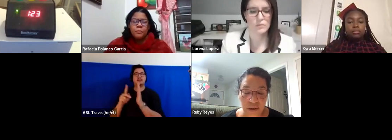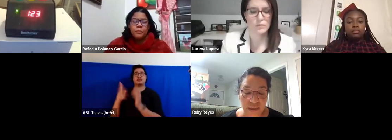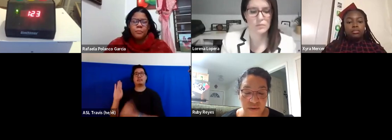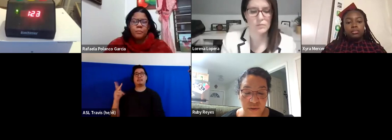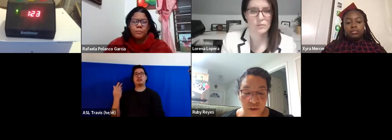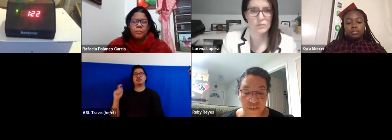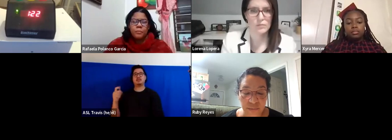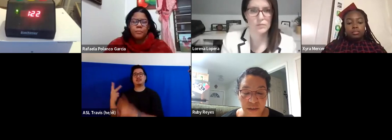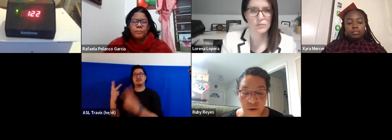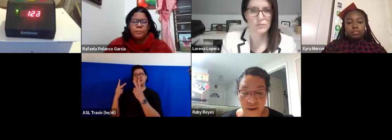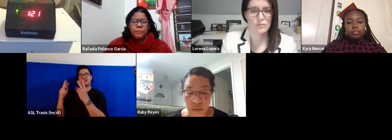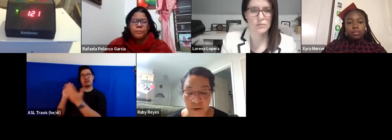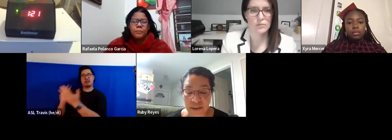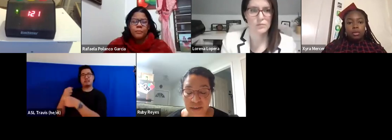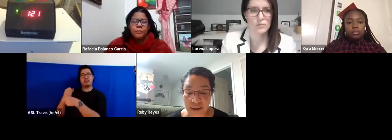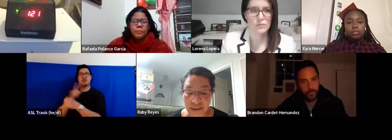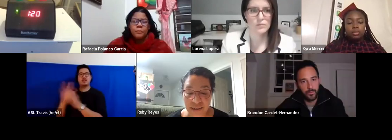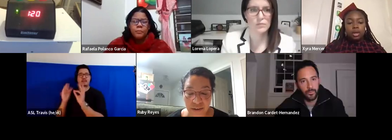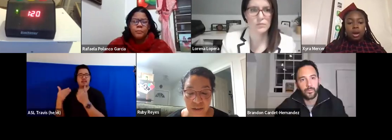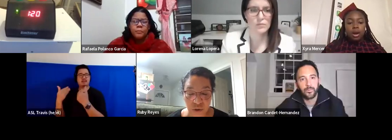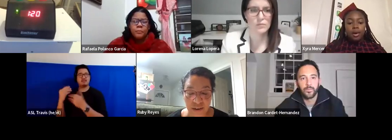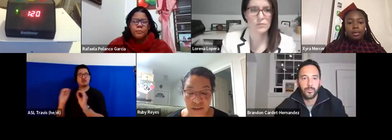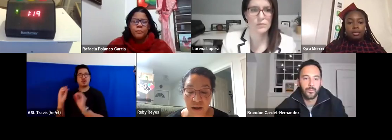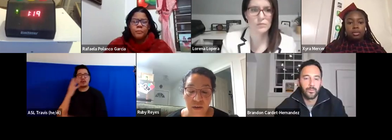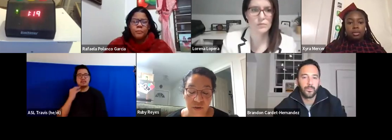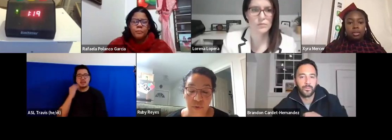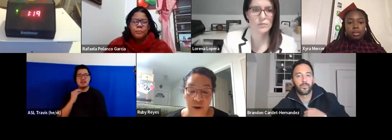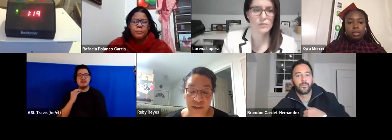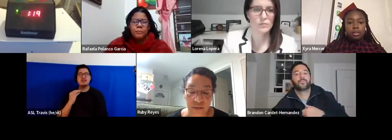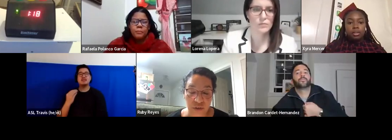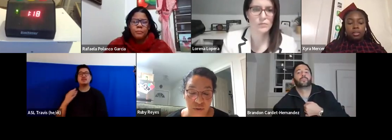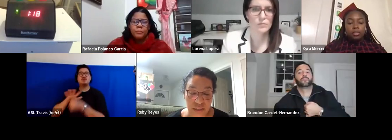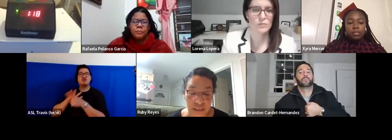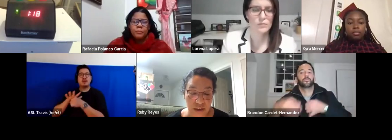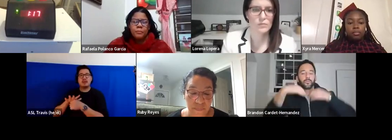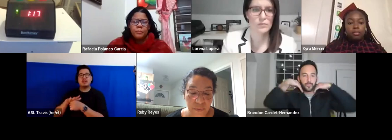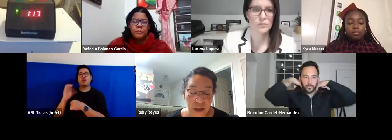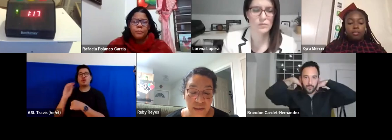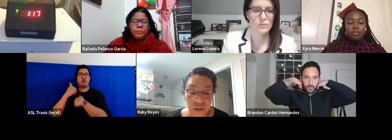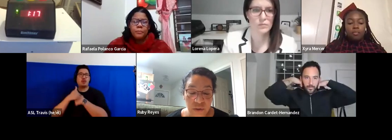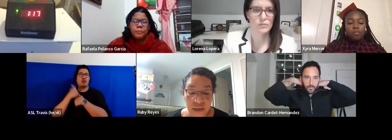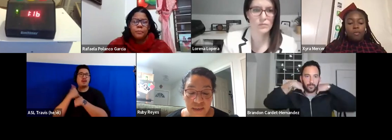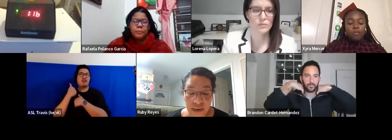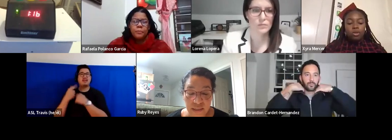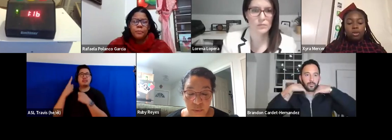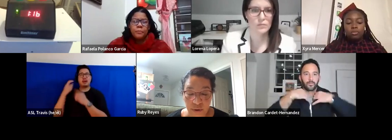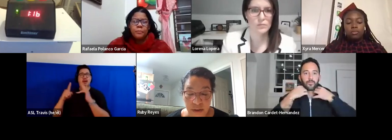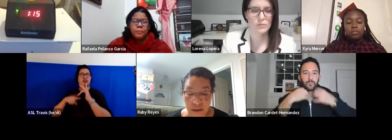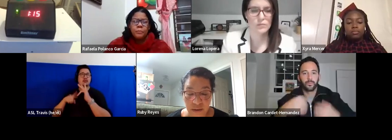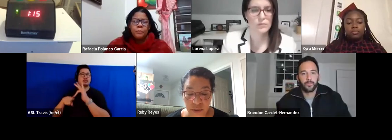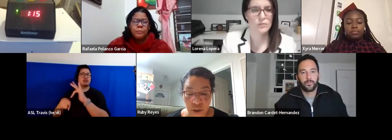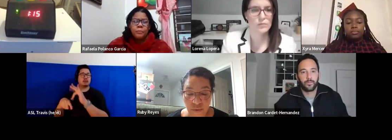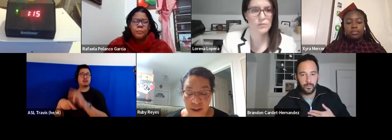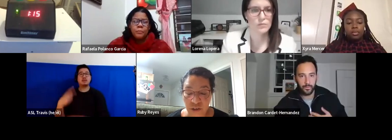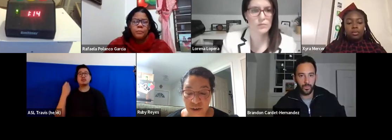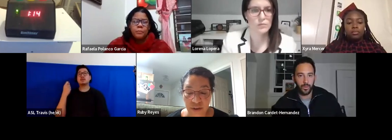attendance policy to ensure families do not experience unnecessary stress from threats of truancy at tuesday's destiny board